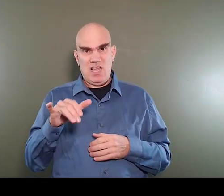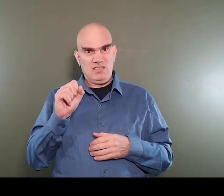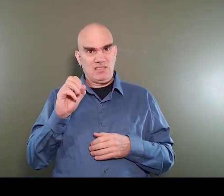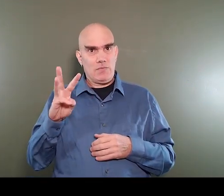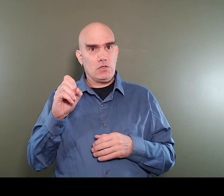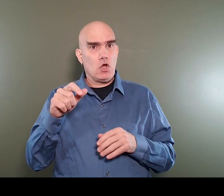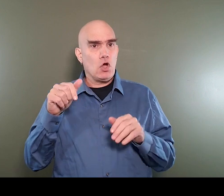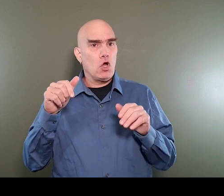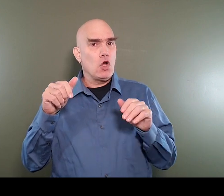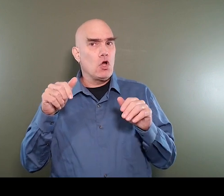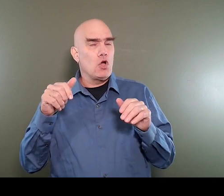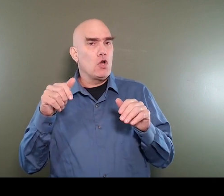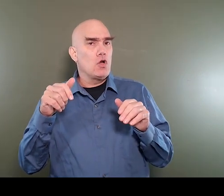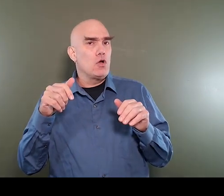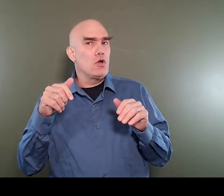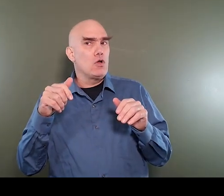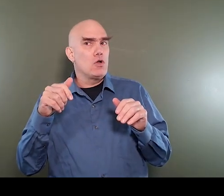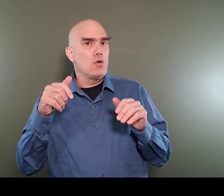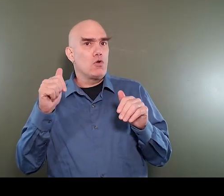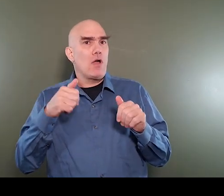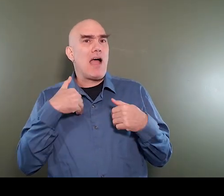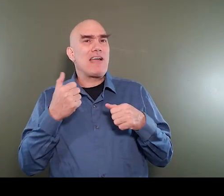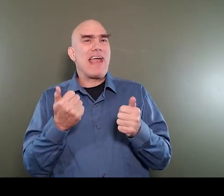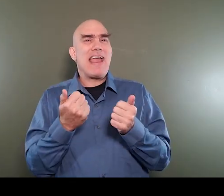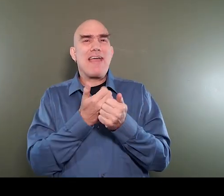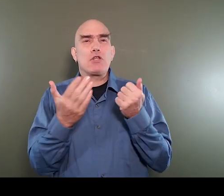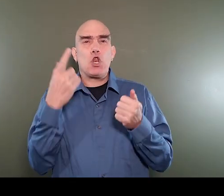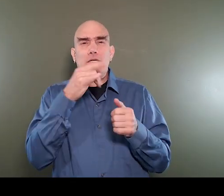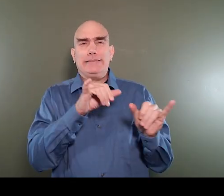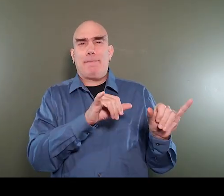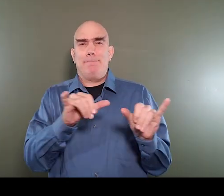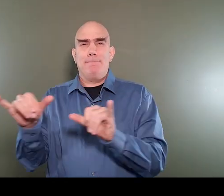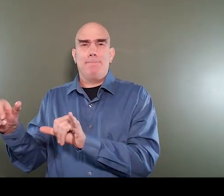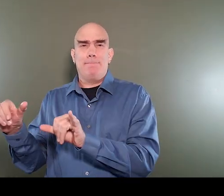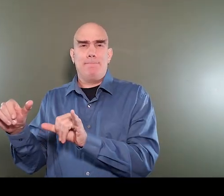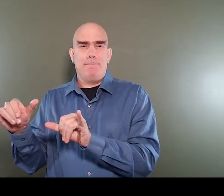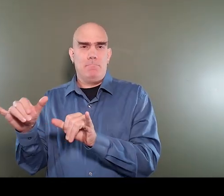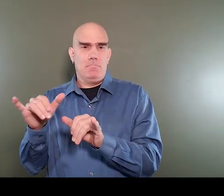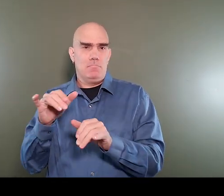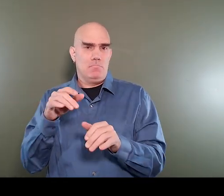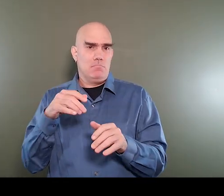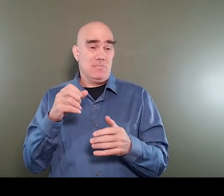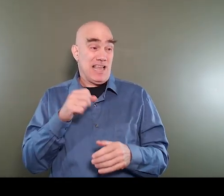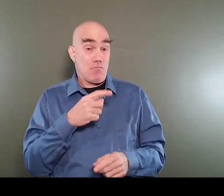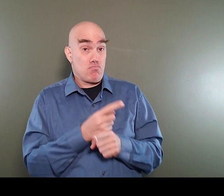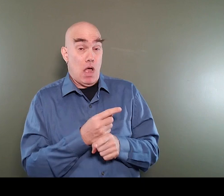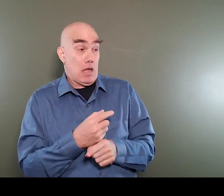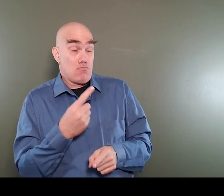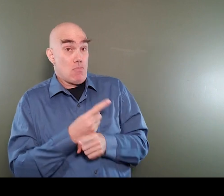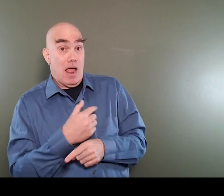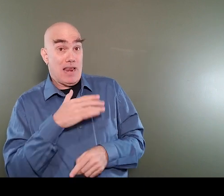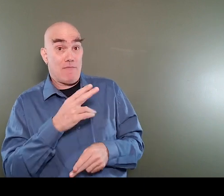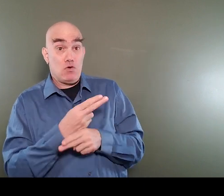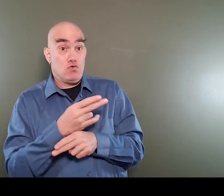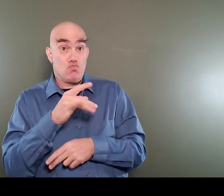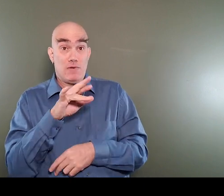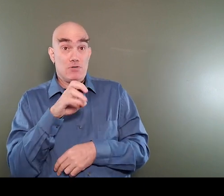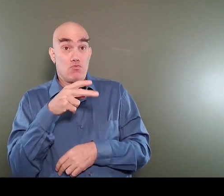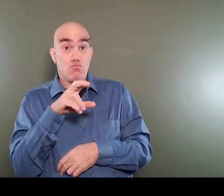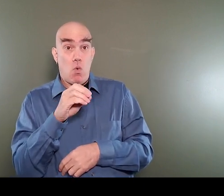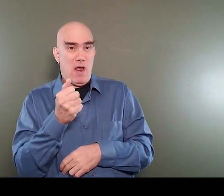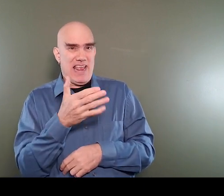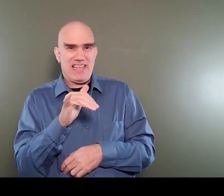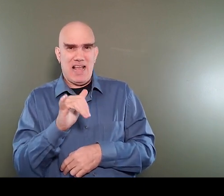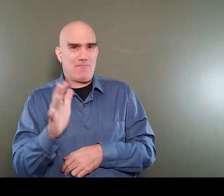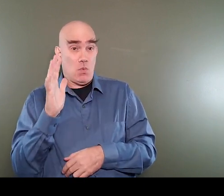editing software that we use so that everything could be consistent. Yeah, I'd never used Premiere Pro before or